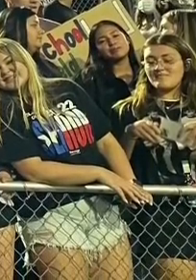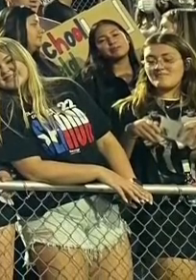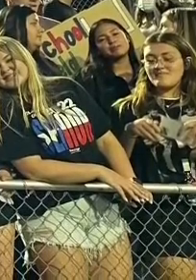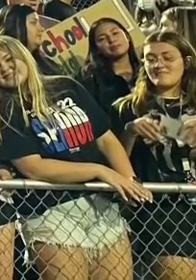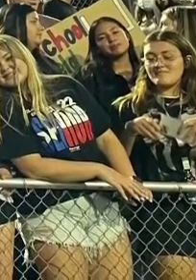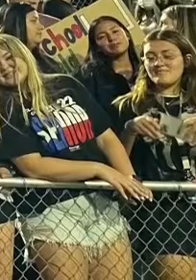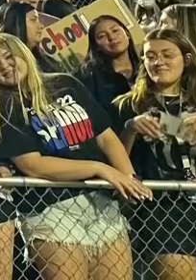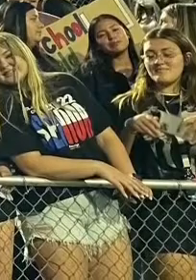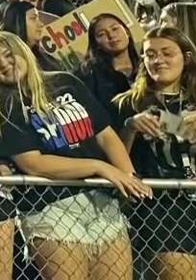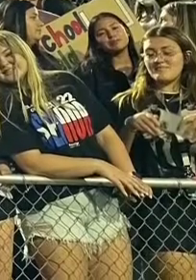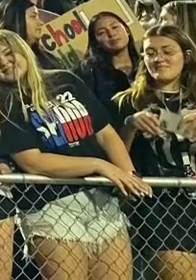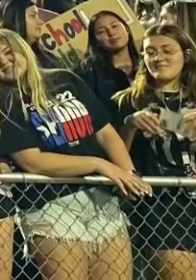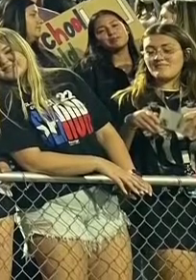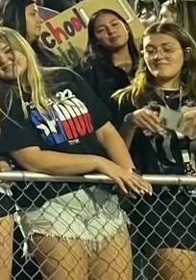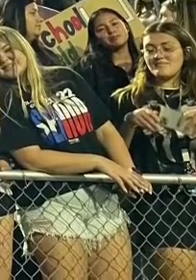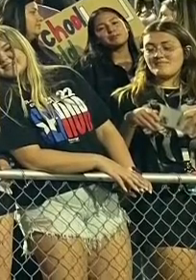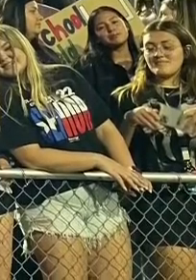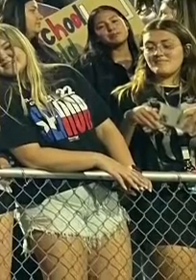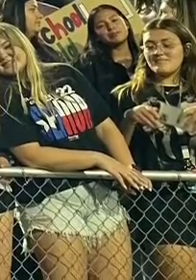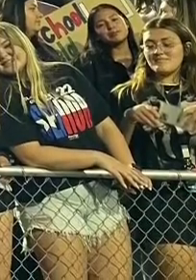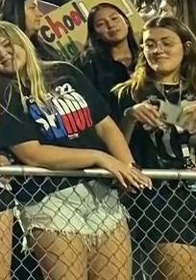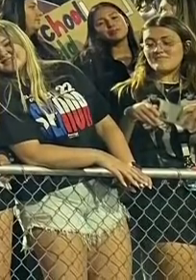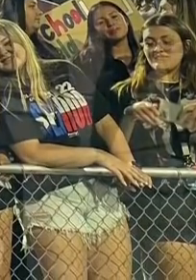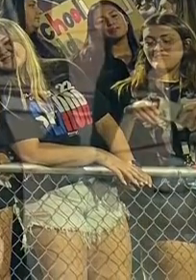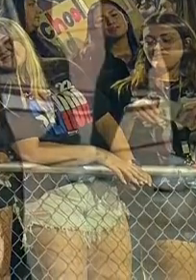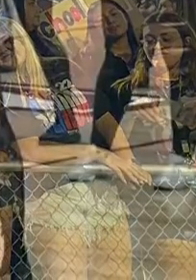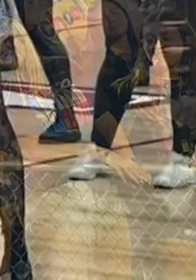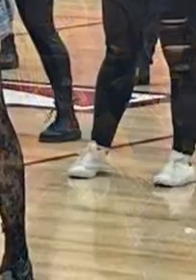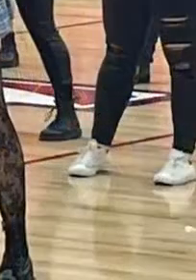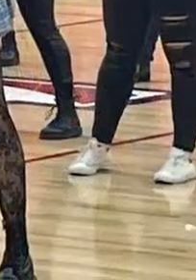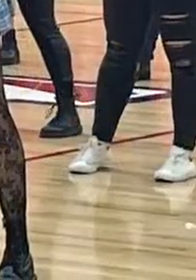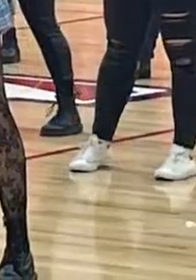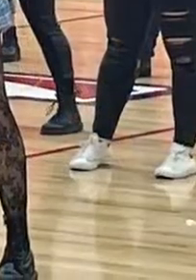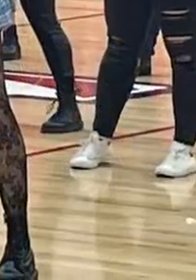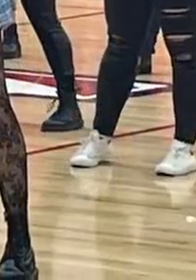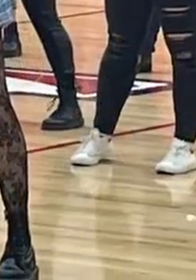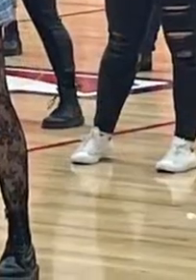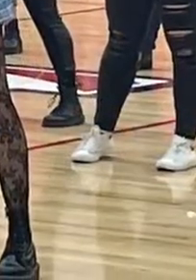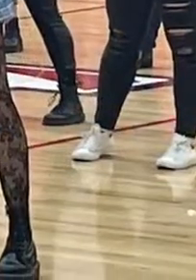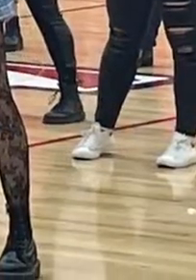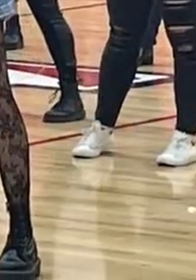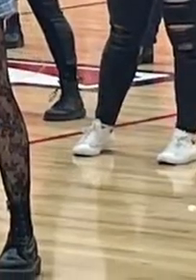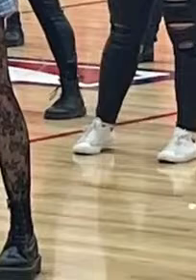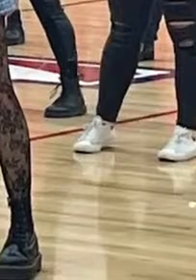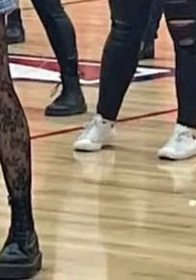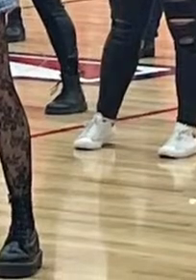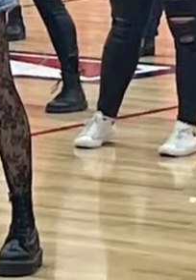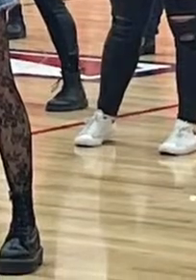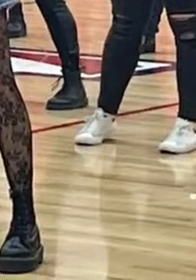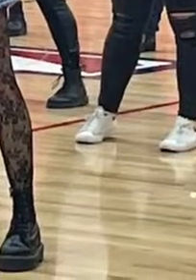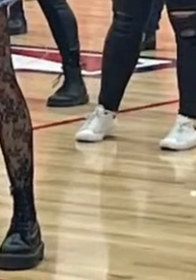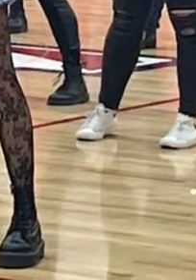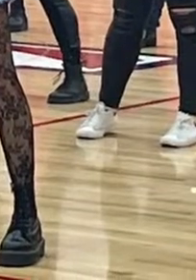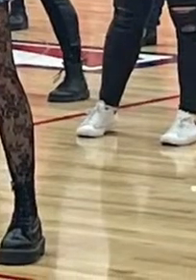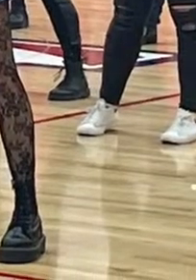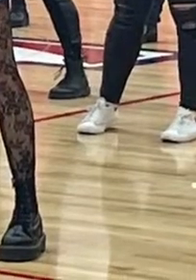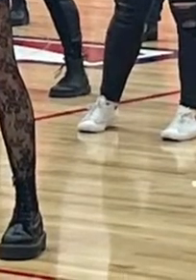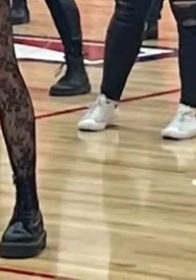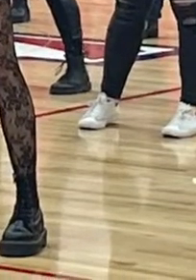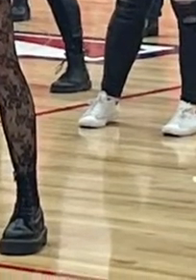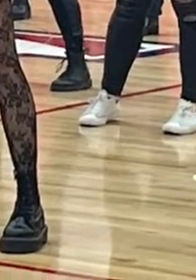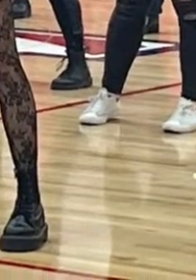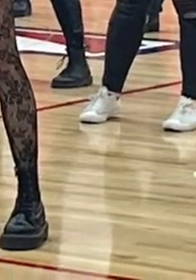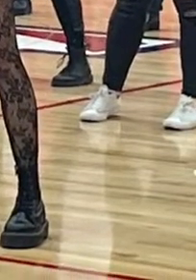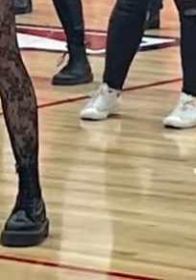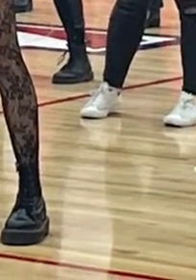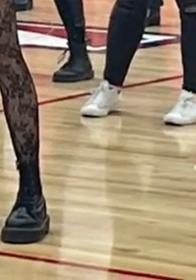you all about it when I see you again. I see you again. We've come a long way, yeah, we